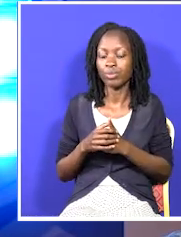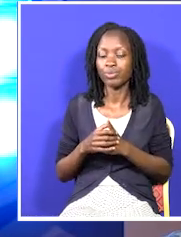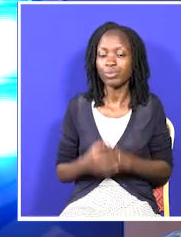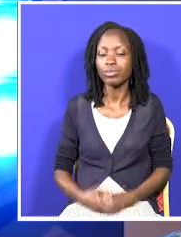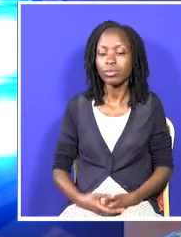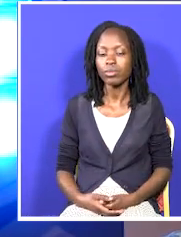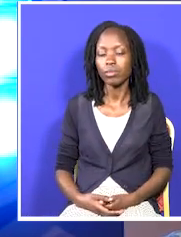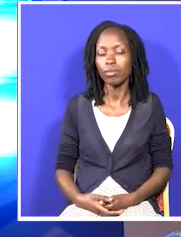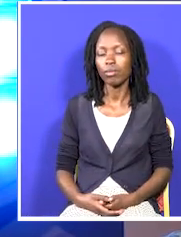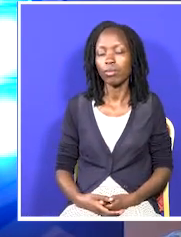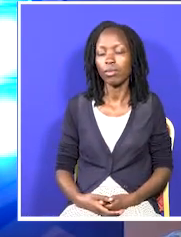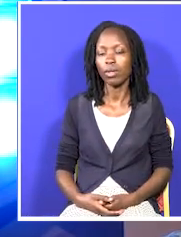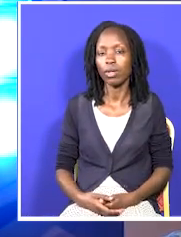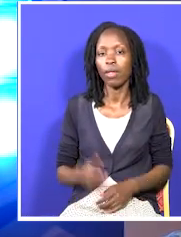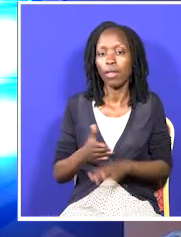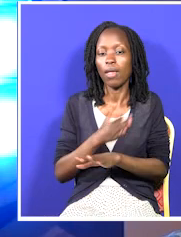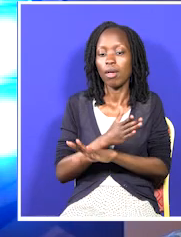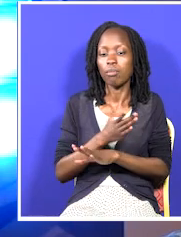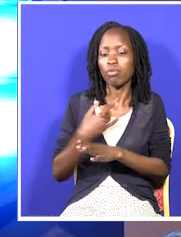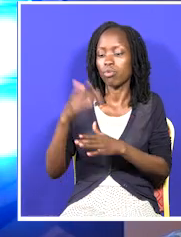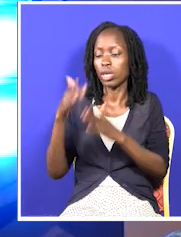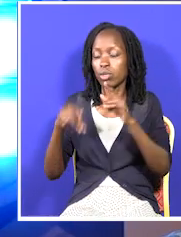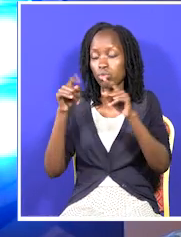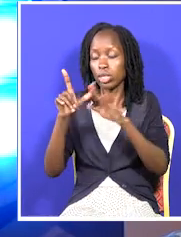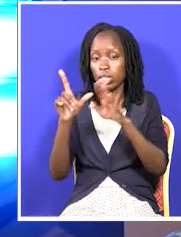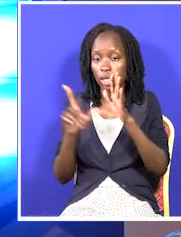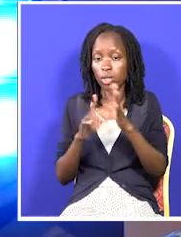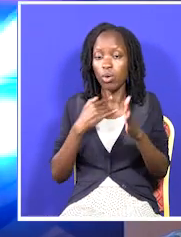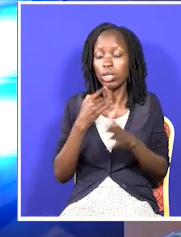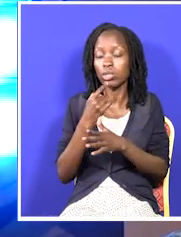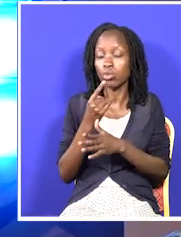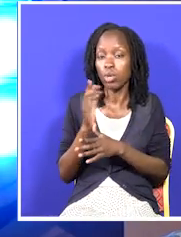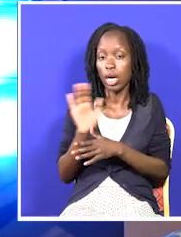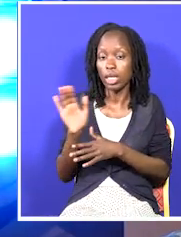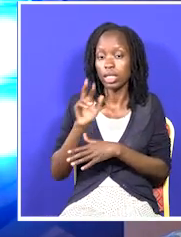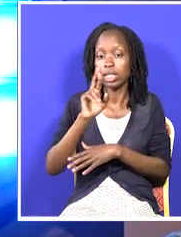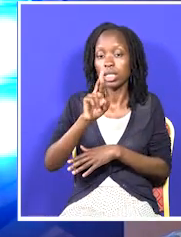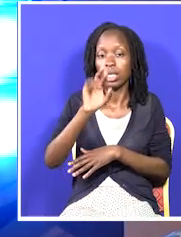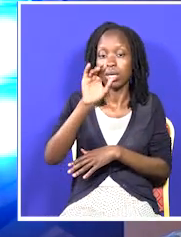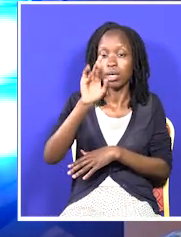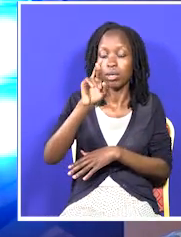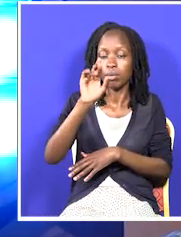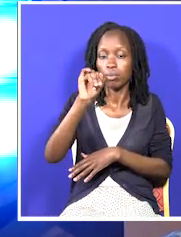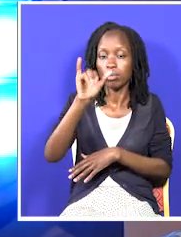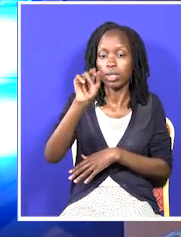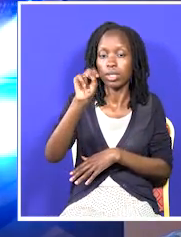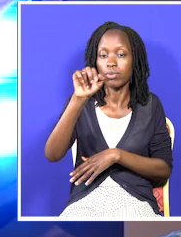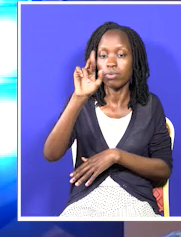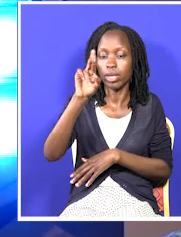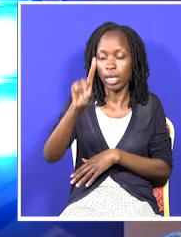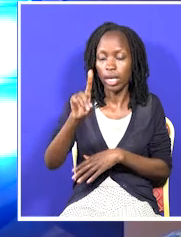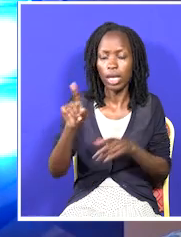now, before we bring our lesson to an end, I want to invite Reinhard to pray for us and help